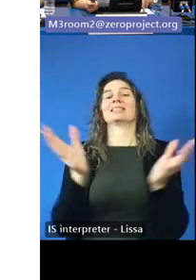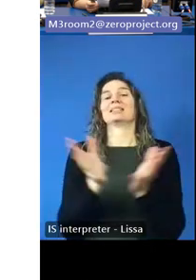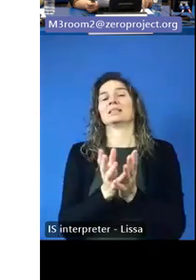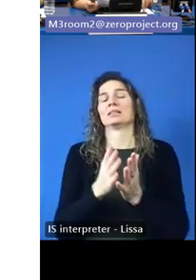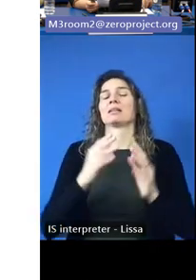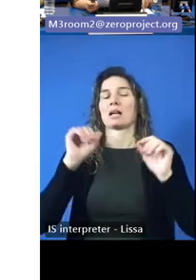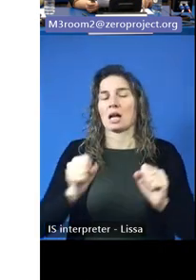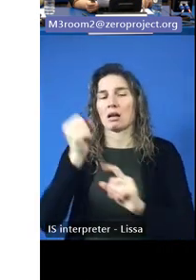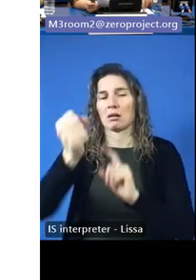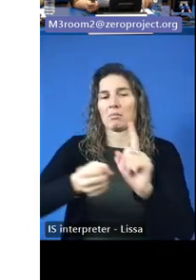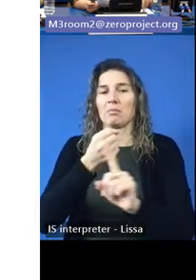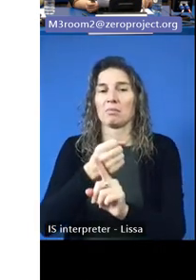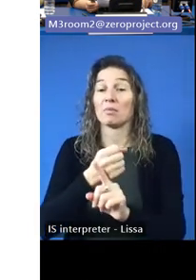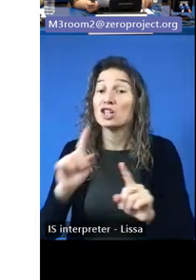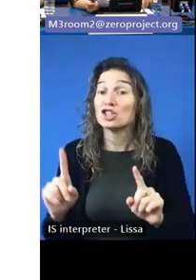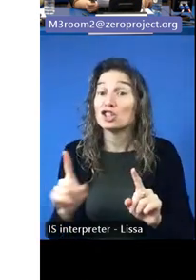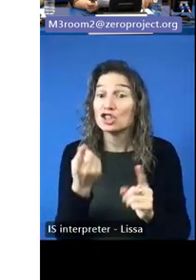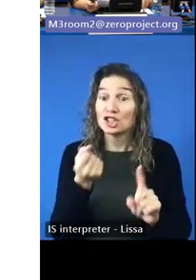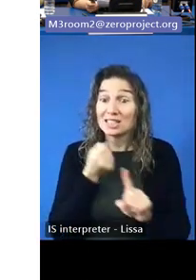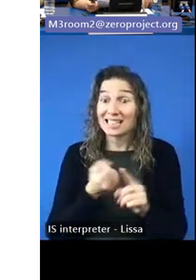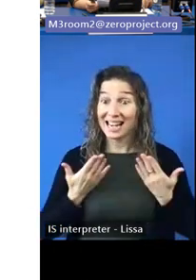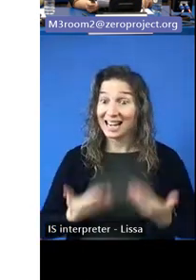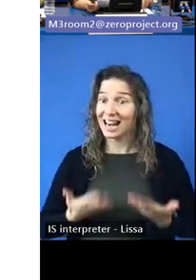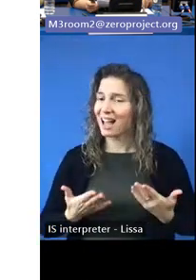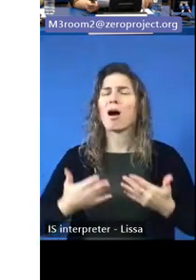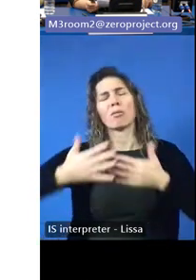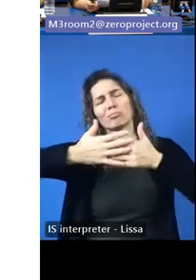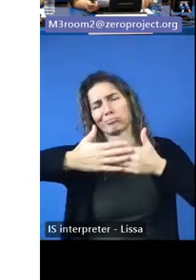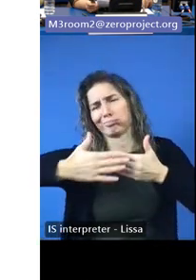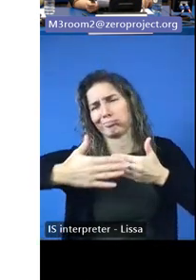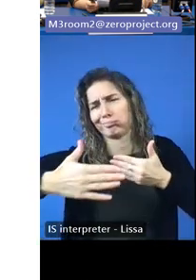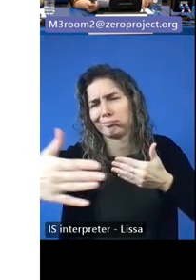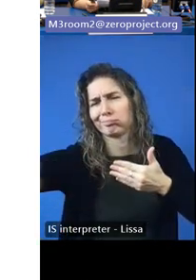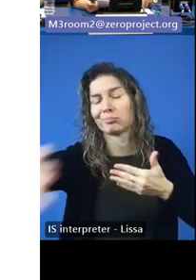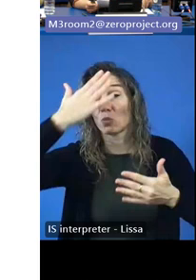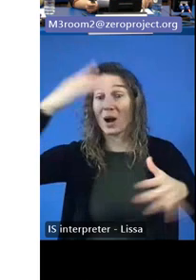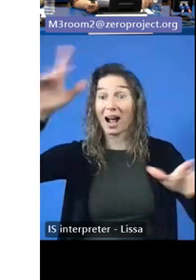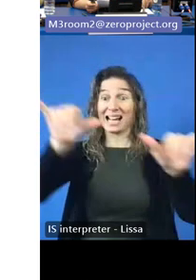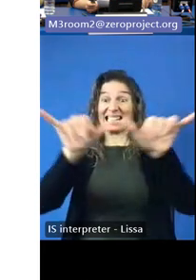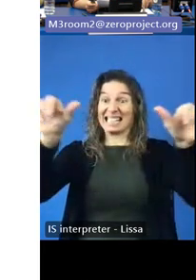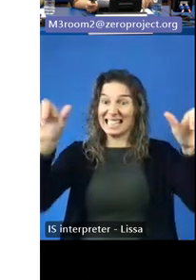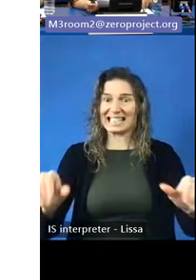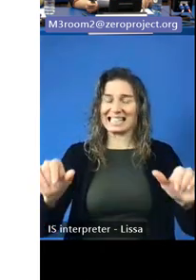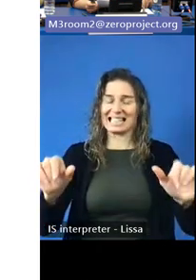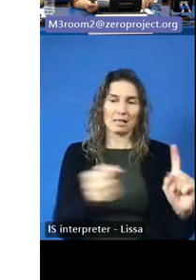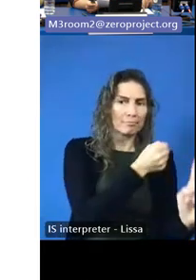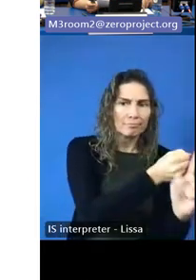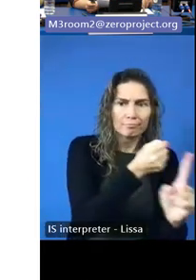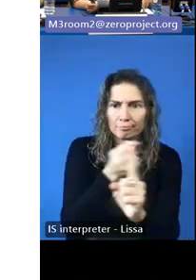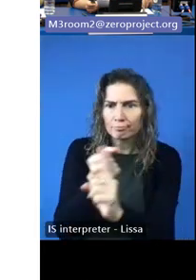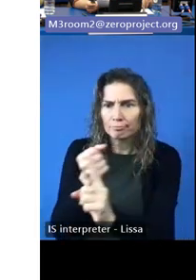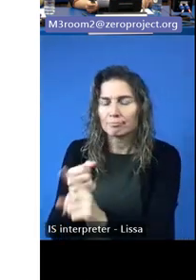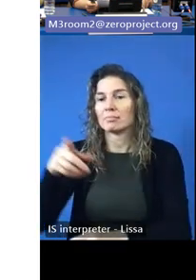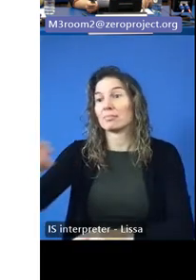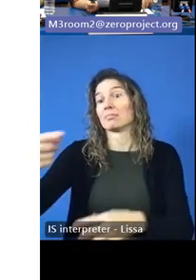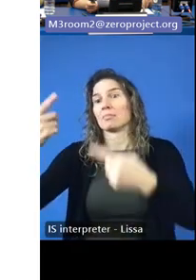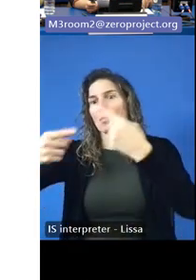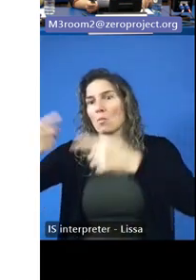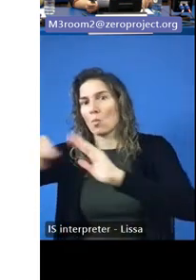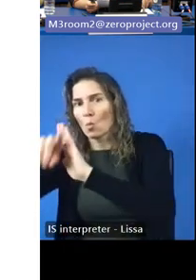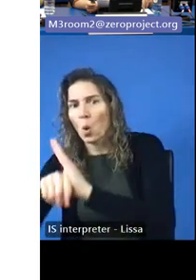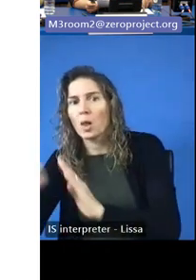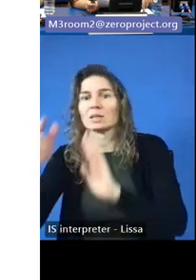even beyond the immediate scope of our programs. Our system-wide approach supports sustainable impact to improve services, family